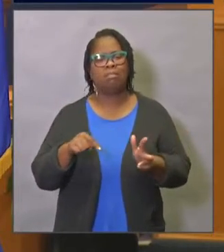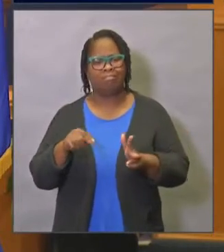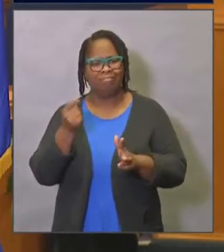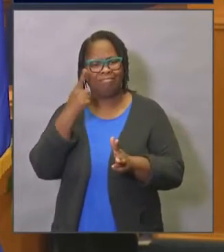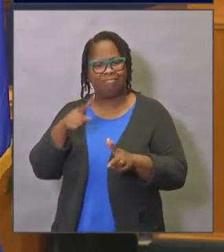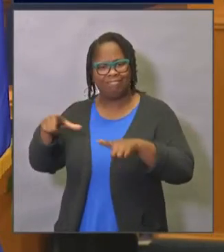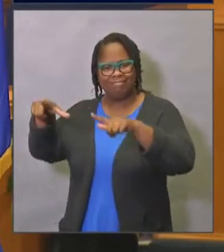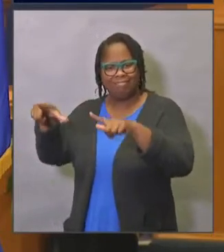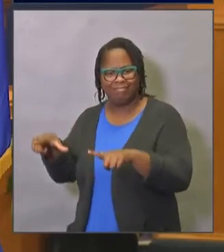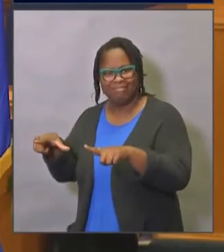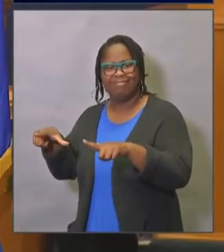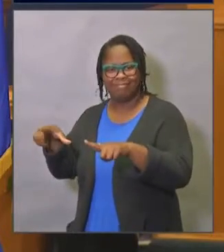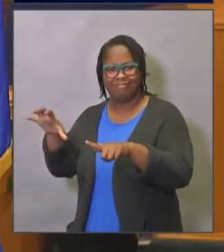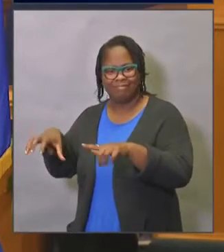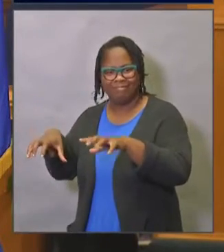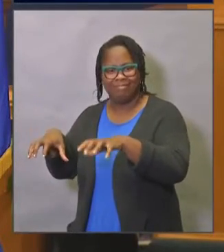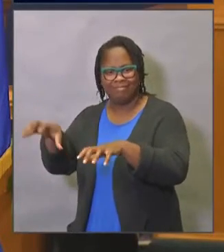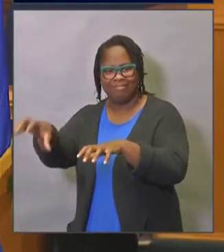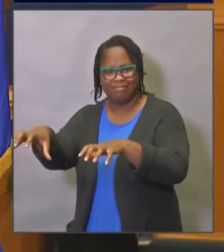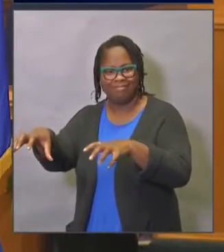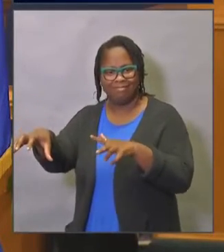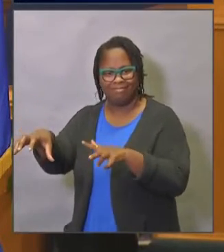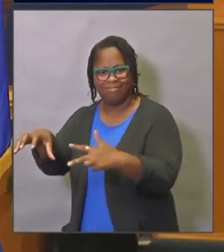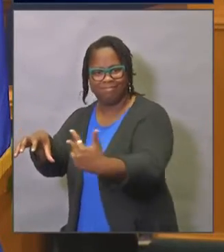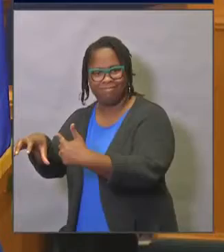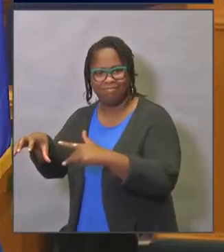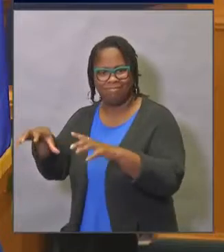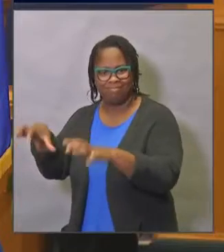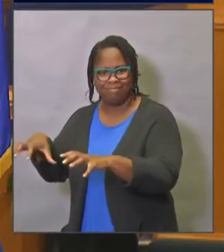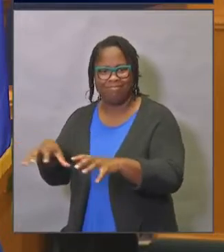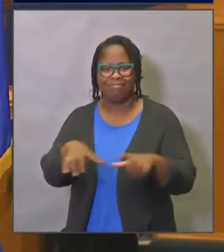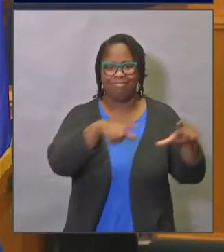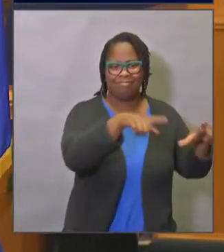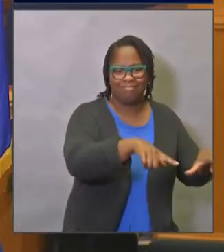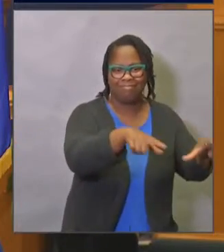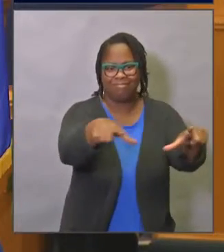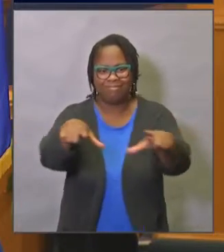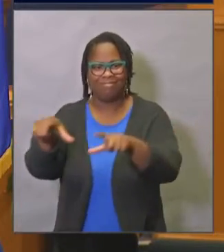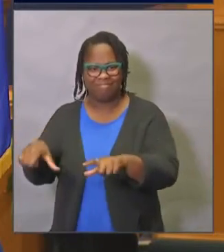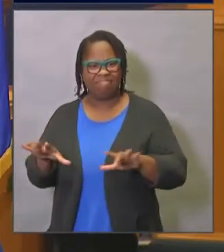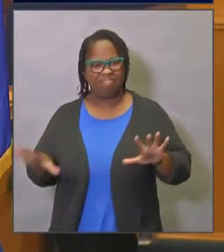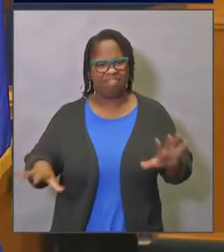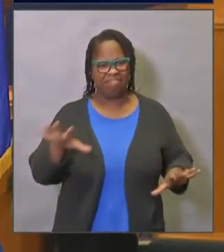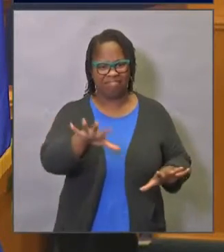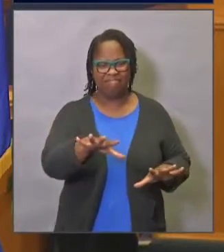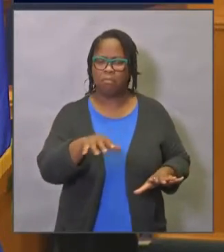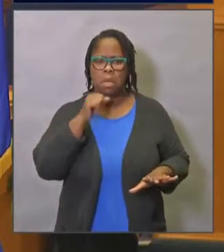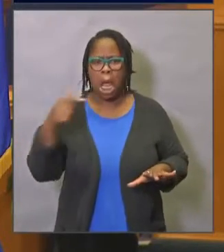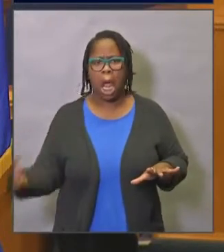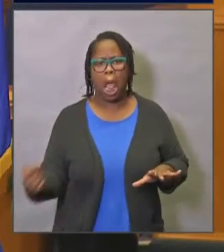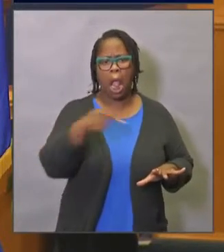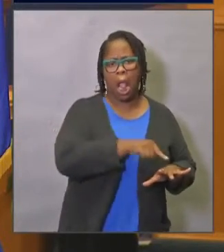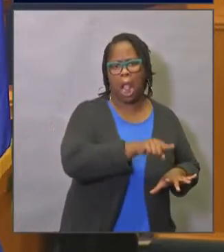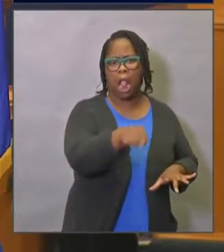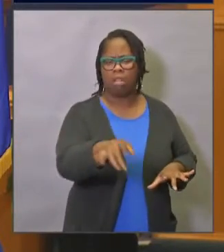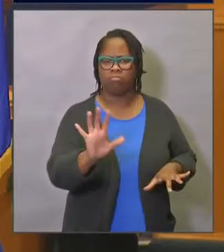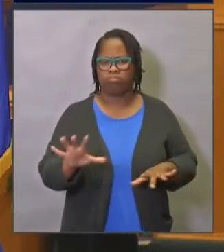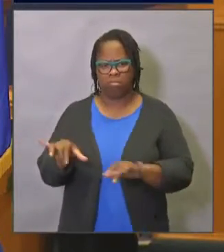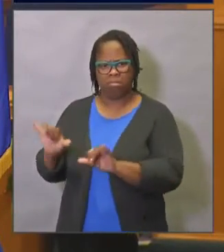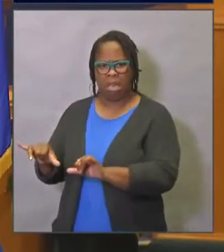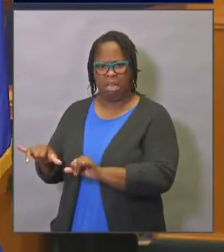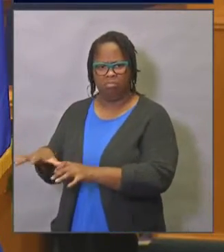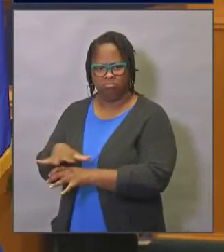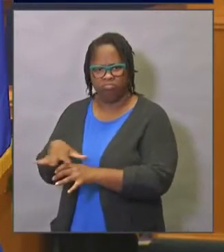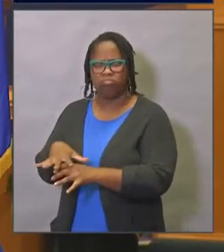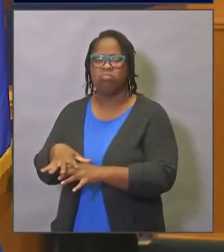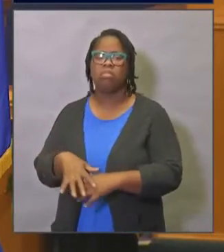regions are doing work to cancel non-essential surgeries and procedures to help free up beds that otherwise would have been occupied